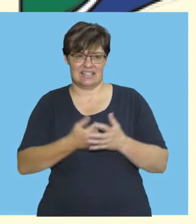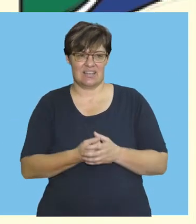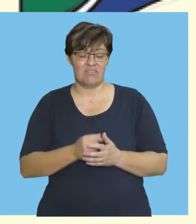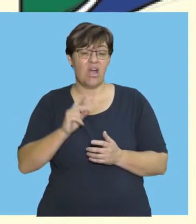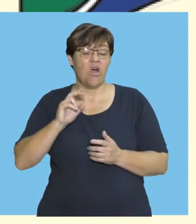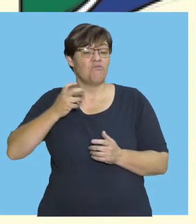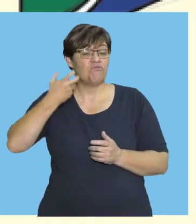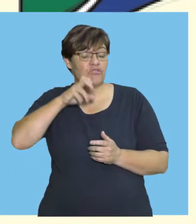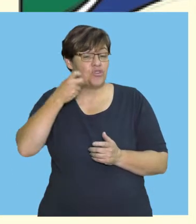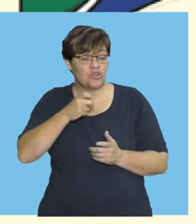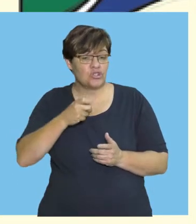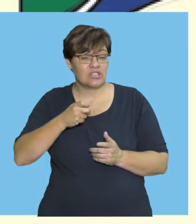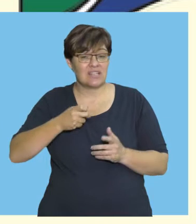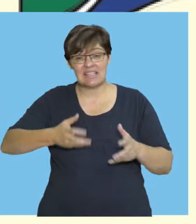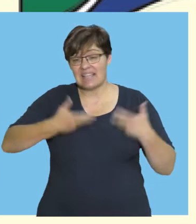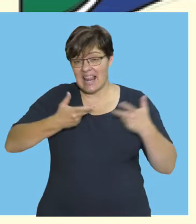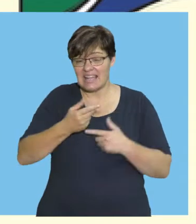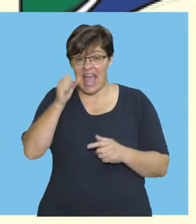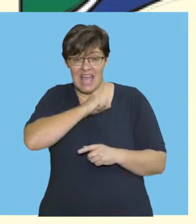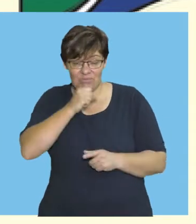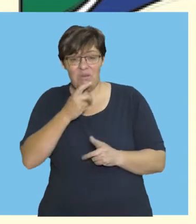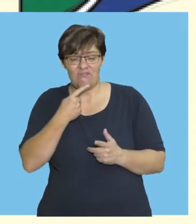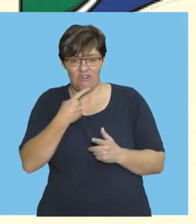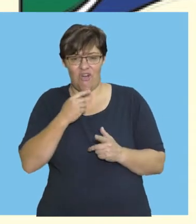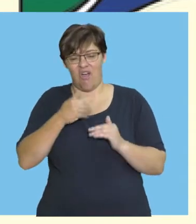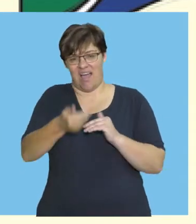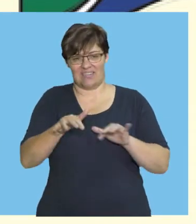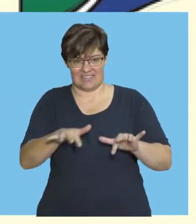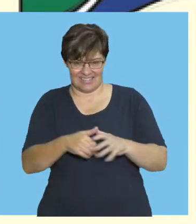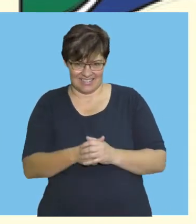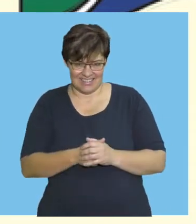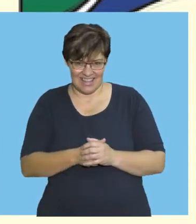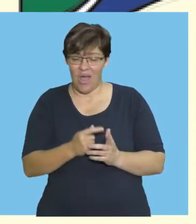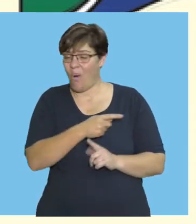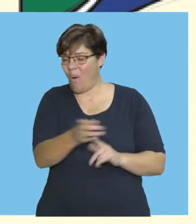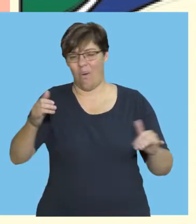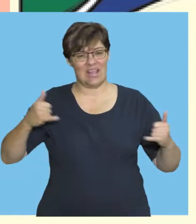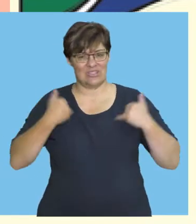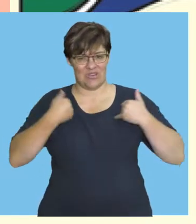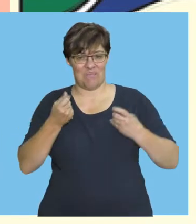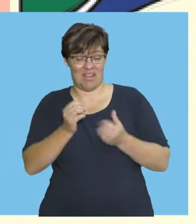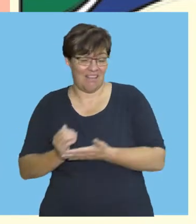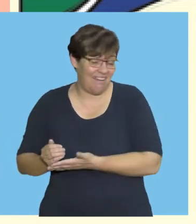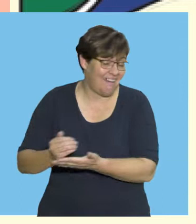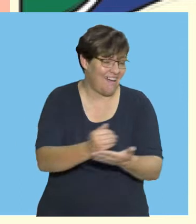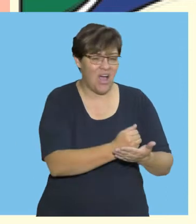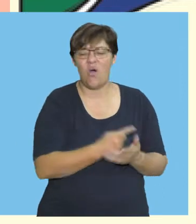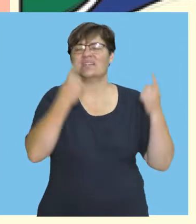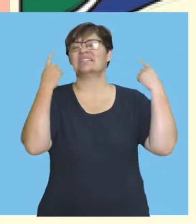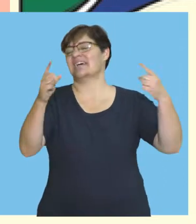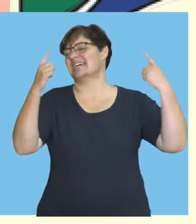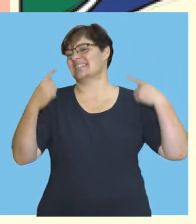There was fruit salad and ice cream for dessert. Something enjoyed by all. The fundraiser was a